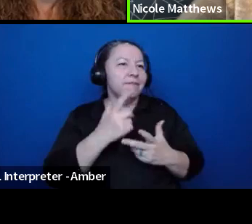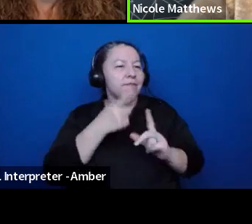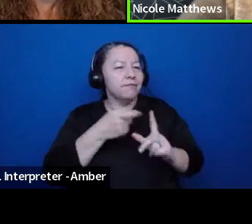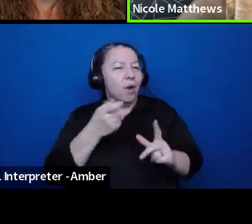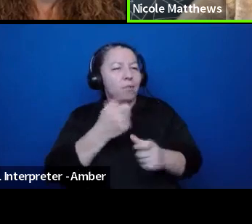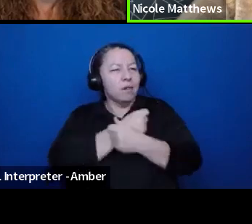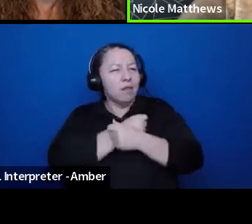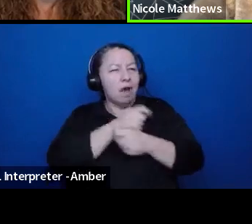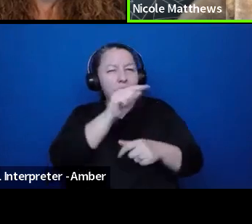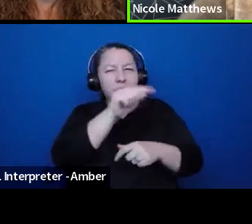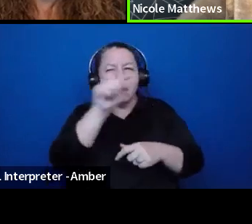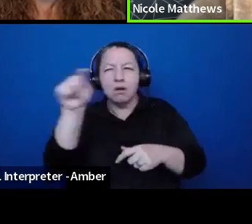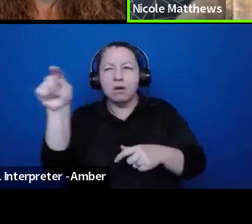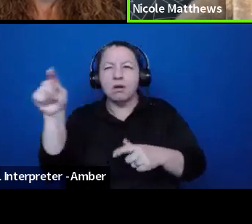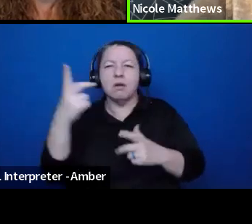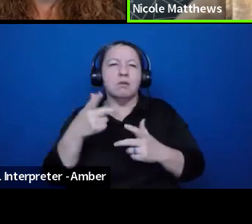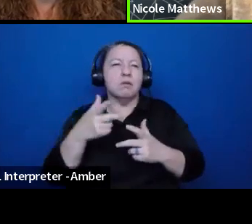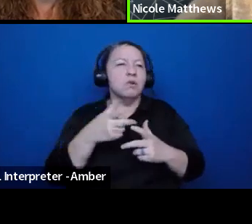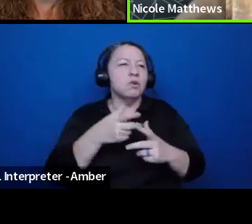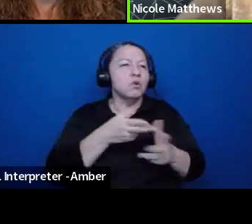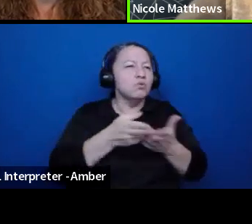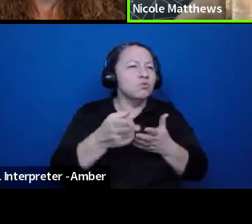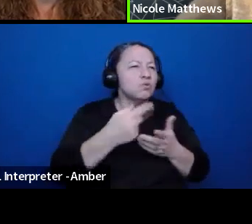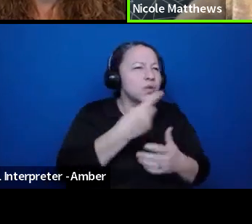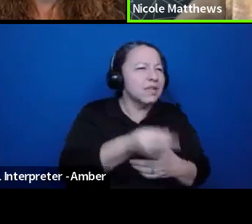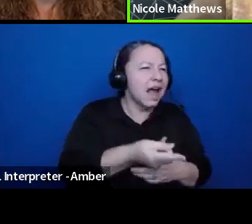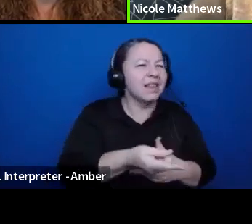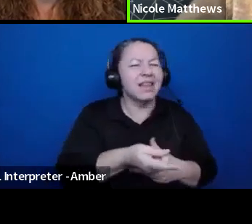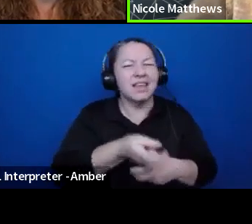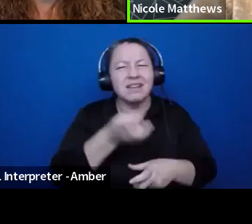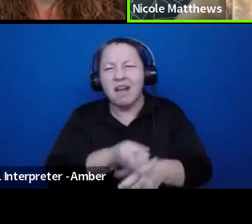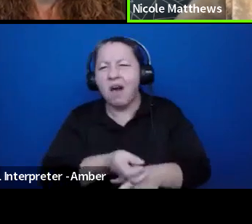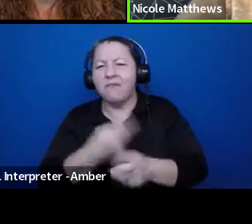hard conversations, reciprocity,